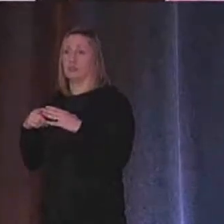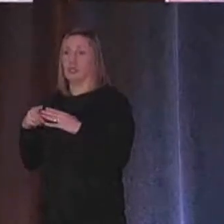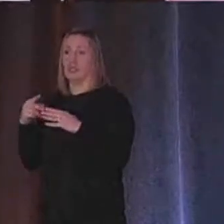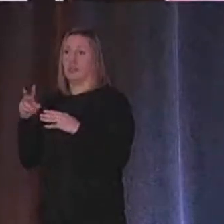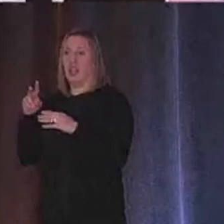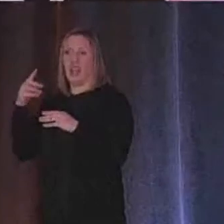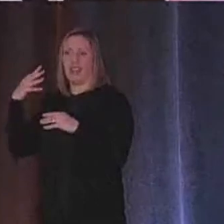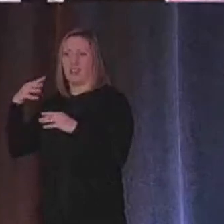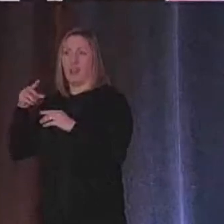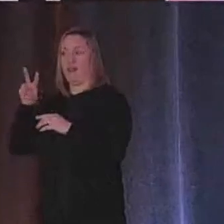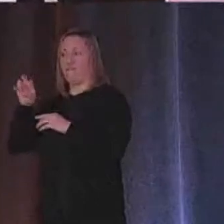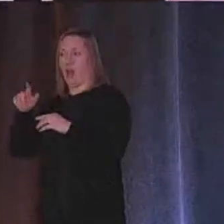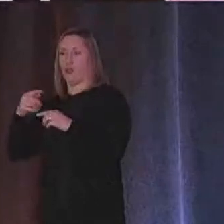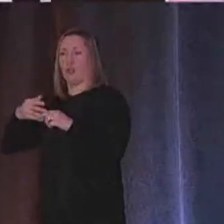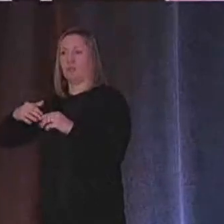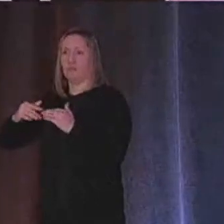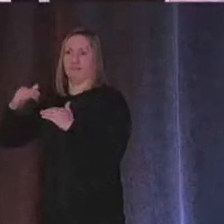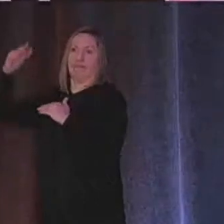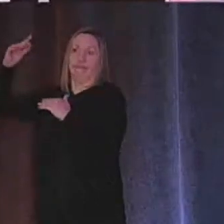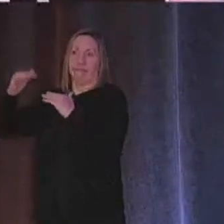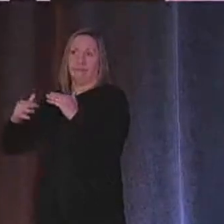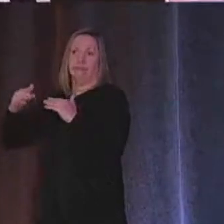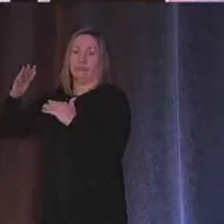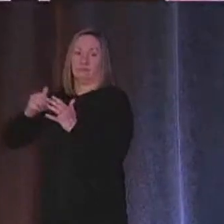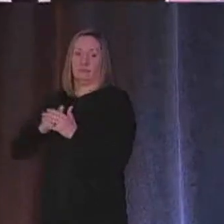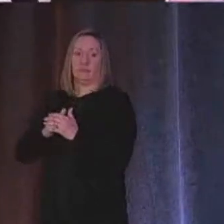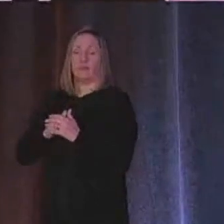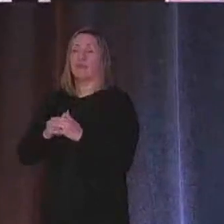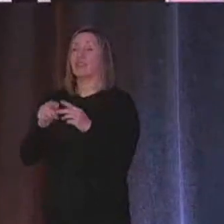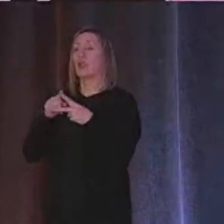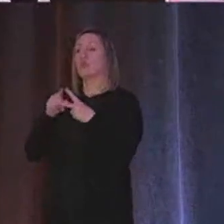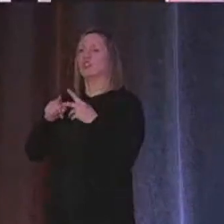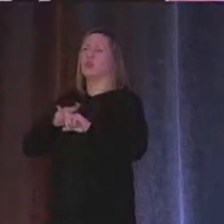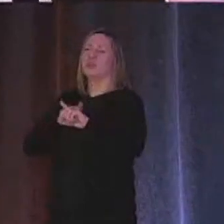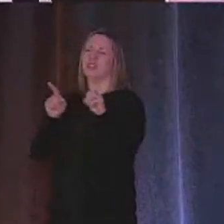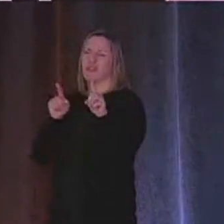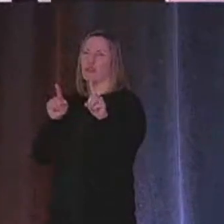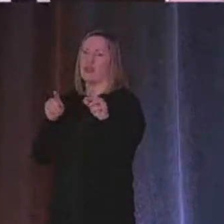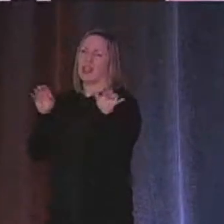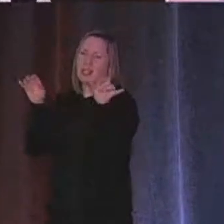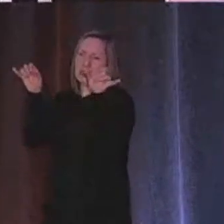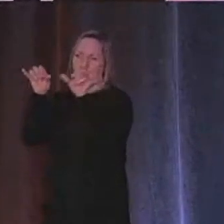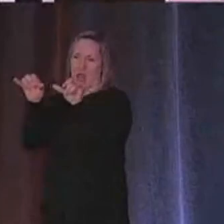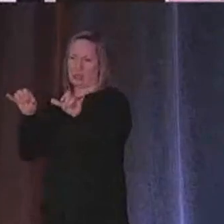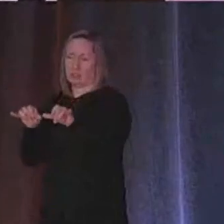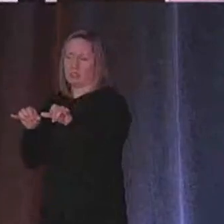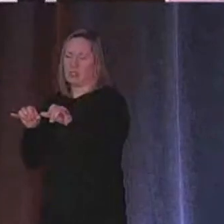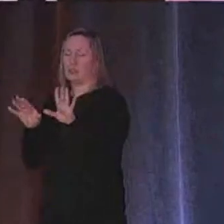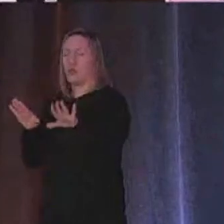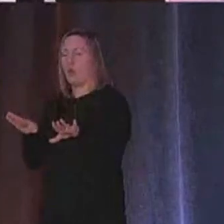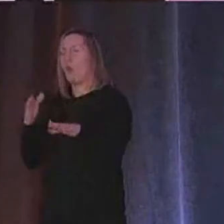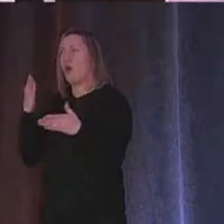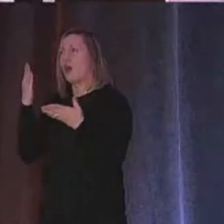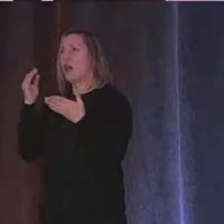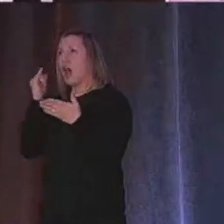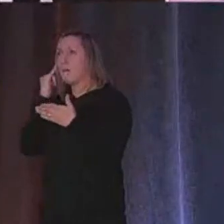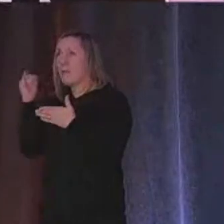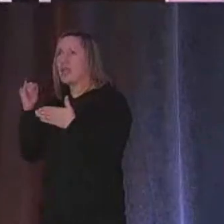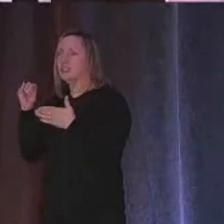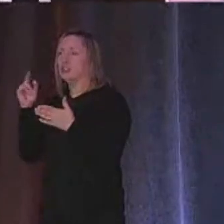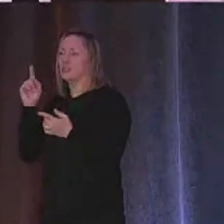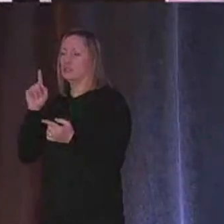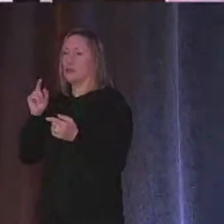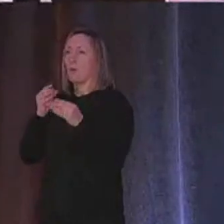And you kind of, as you could see there was like 2 different types of sizes, right? So you can imagine hearing, okay, maybe a less sound for